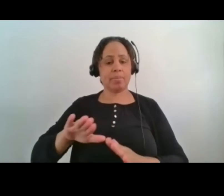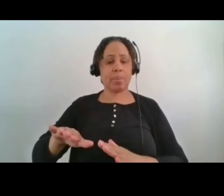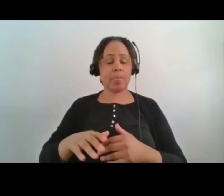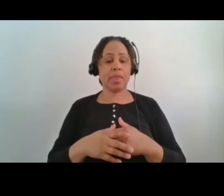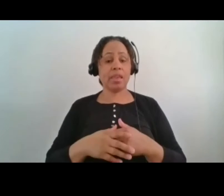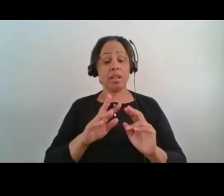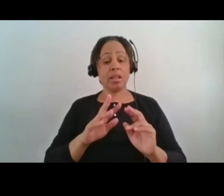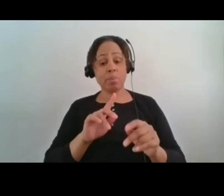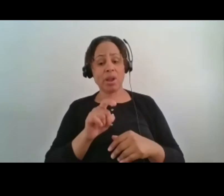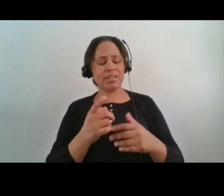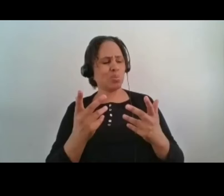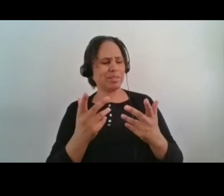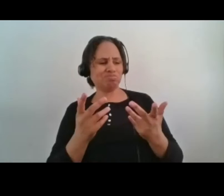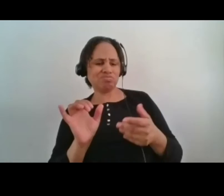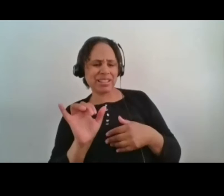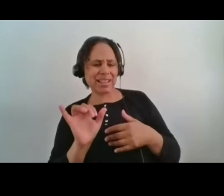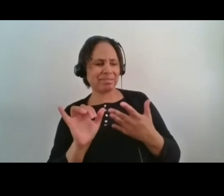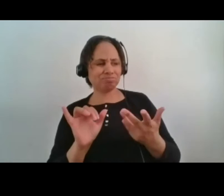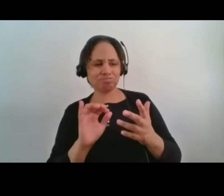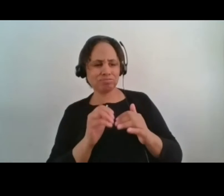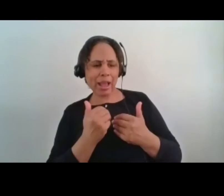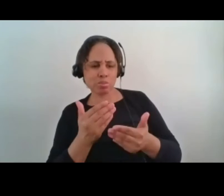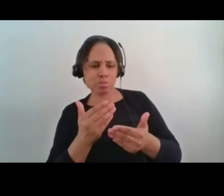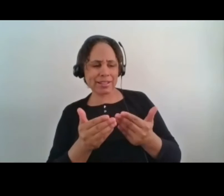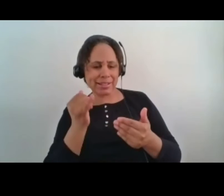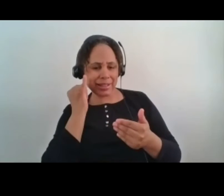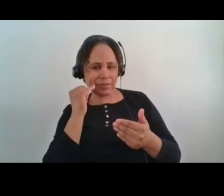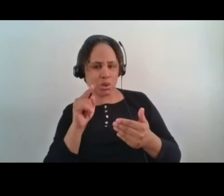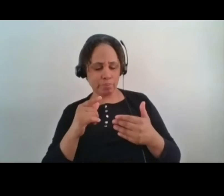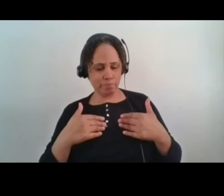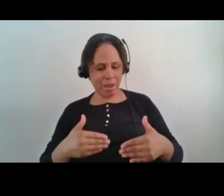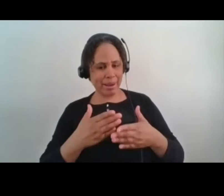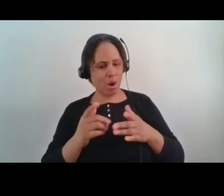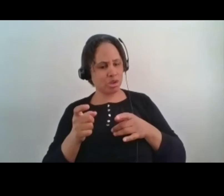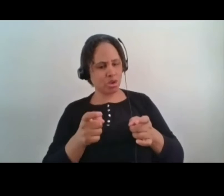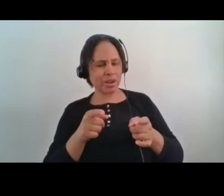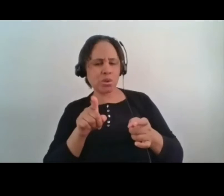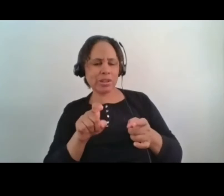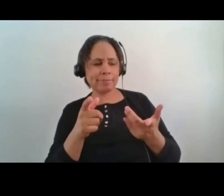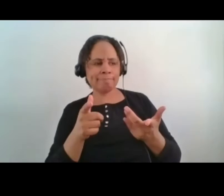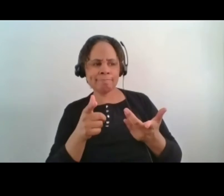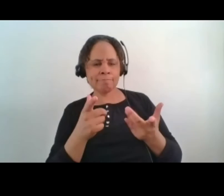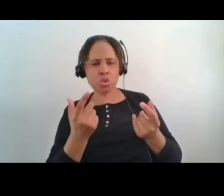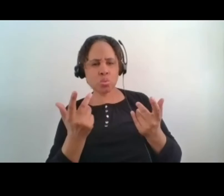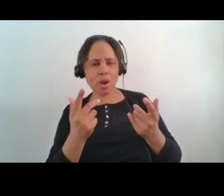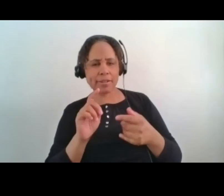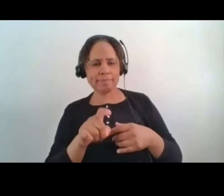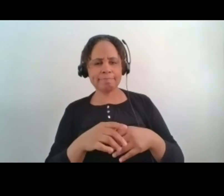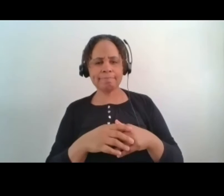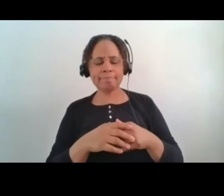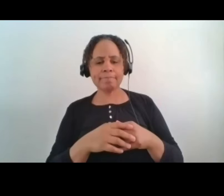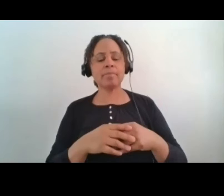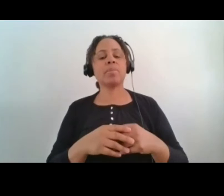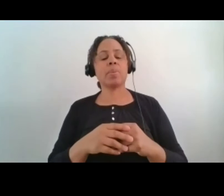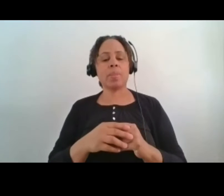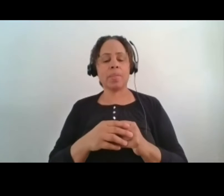donor? What is it? How is that lifestyle? What is it? What do you have to go through? And being a donor starts not with the